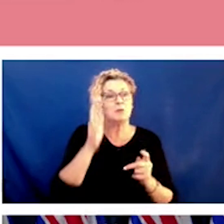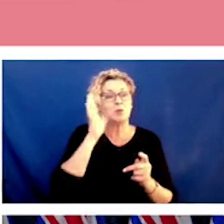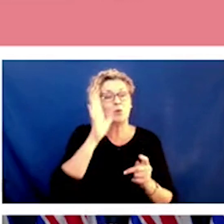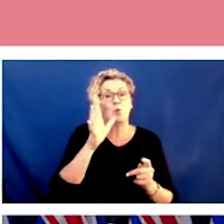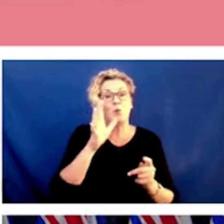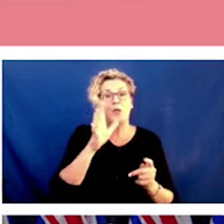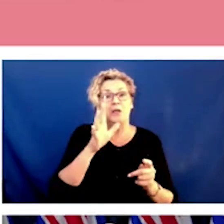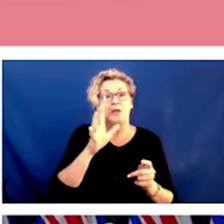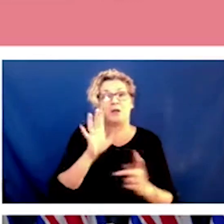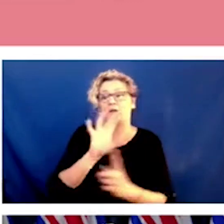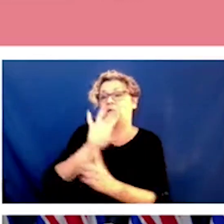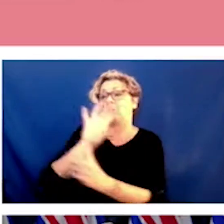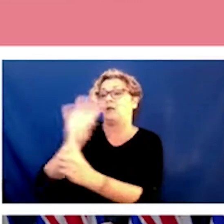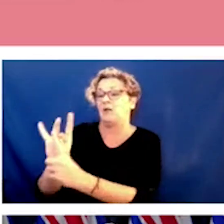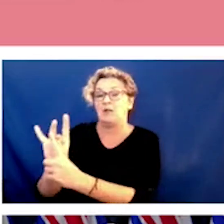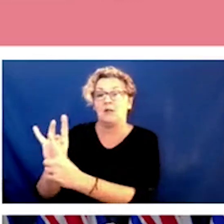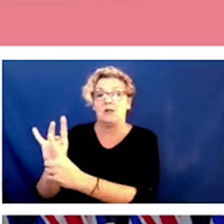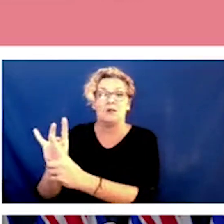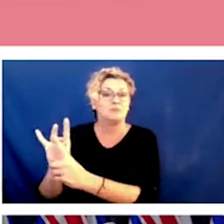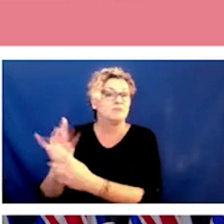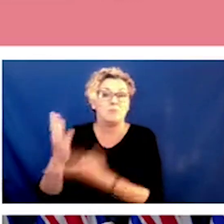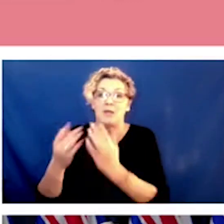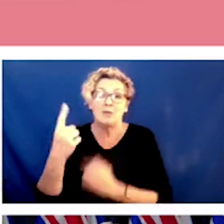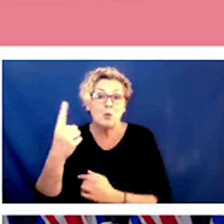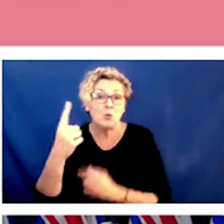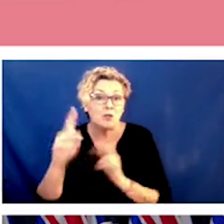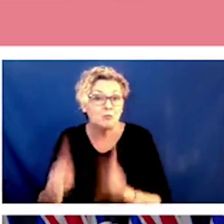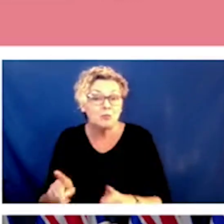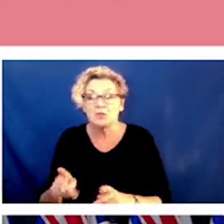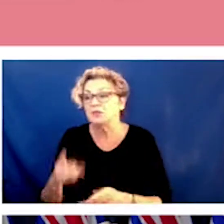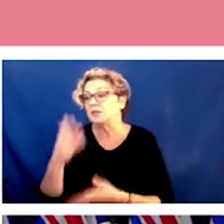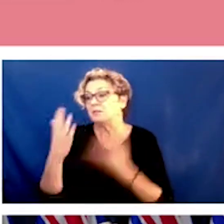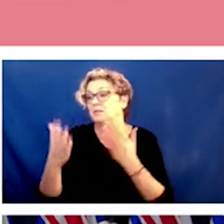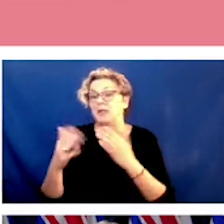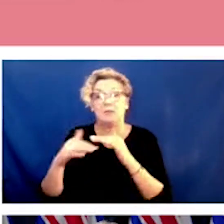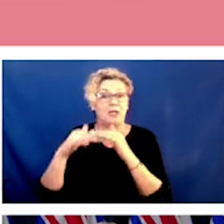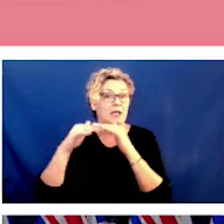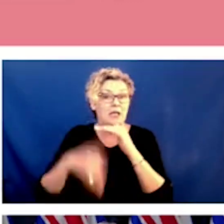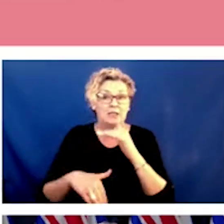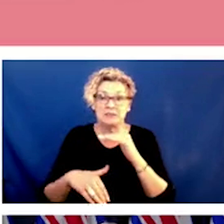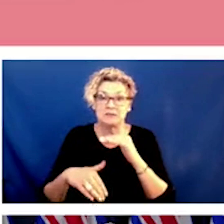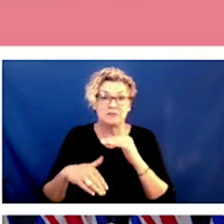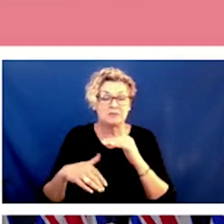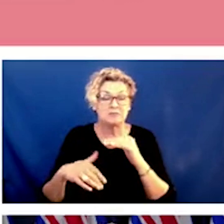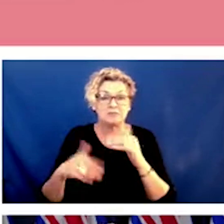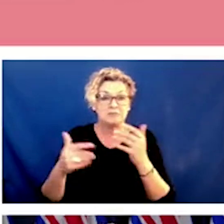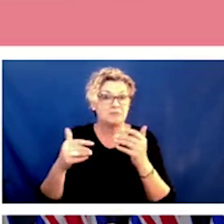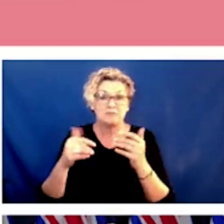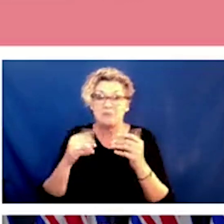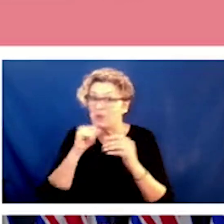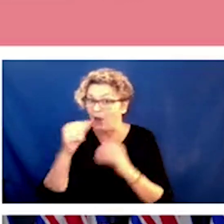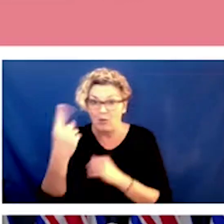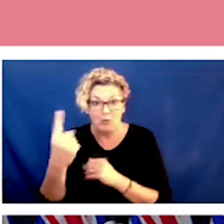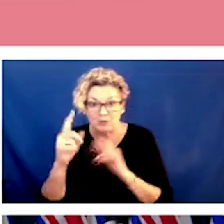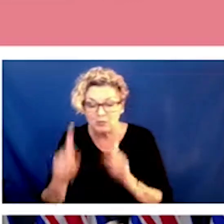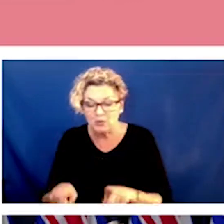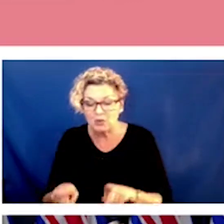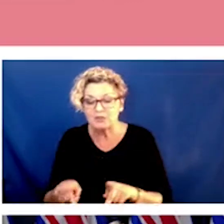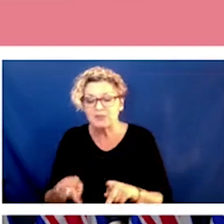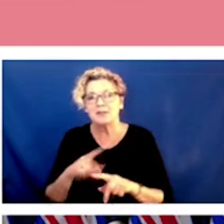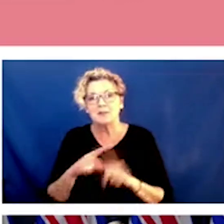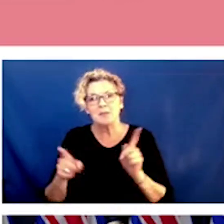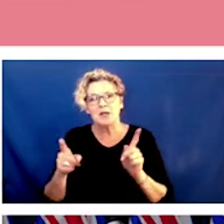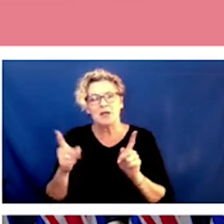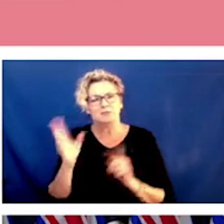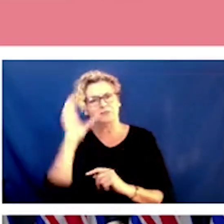on average, fewer infections for each case in recent weeks. And each case is now transmitting on average to